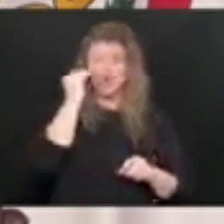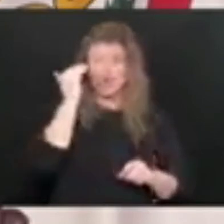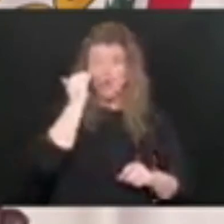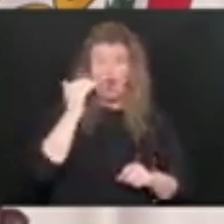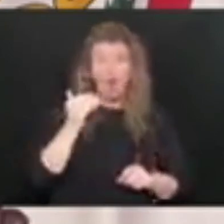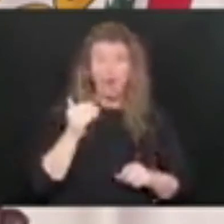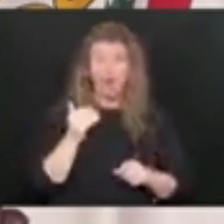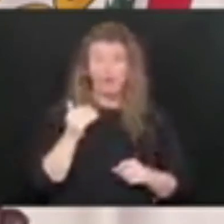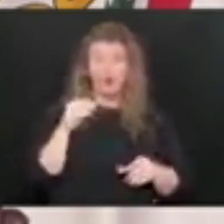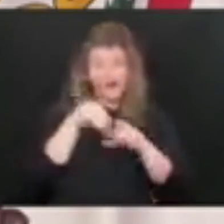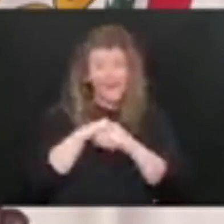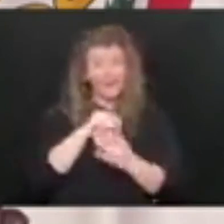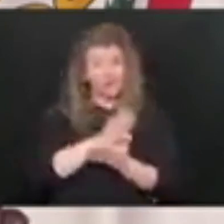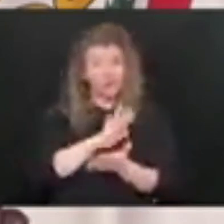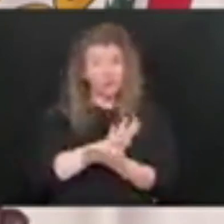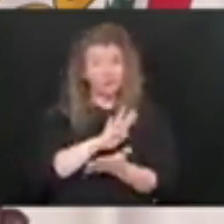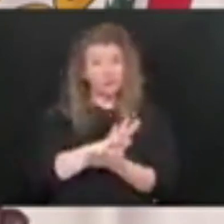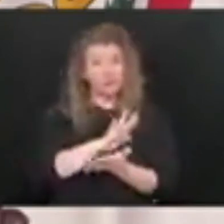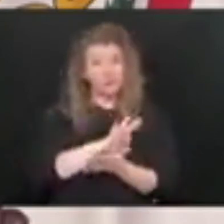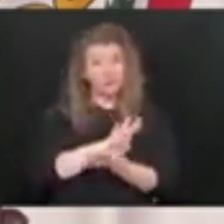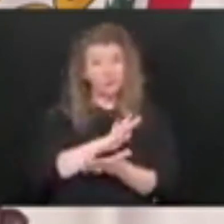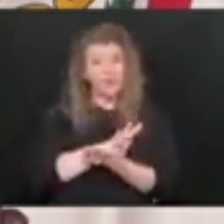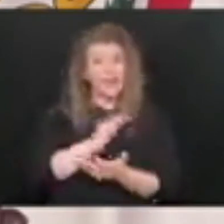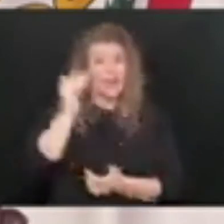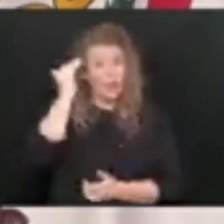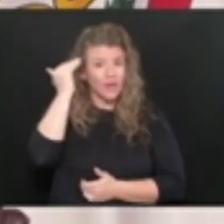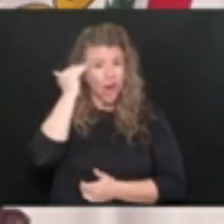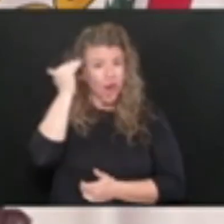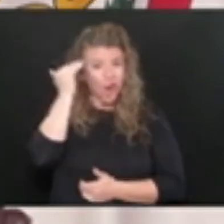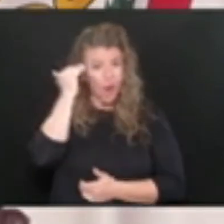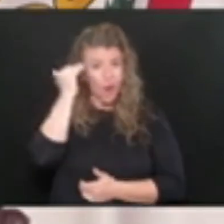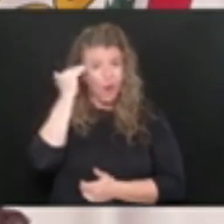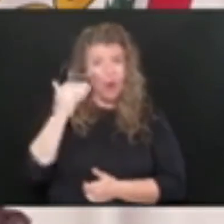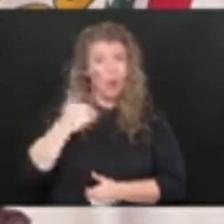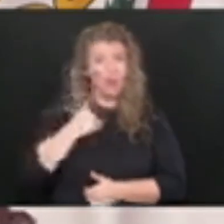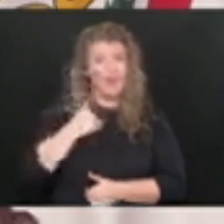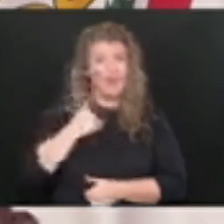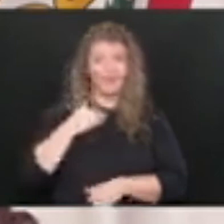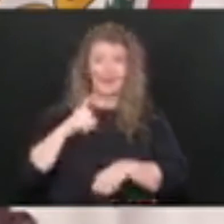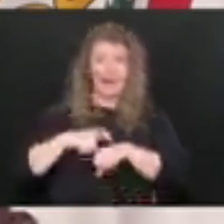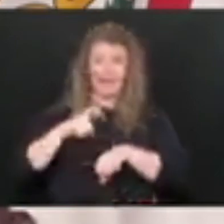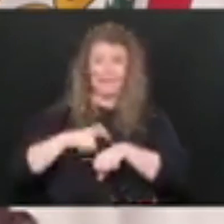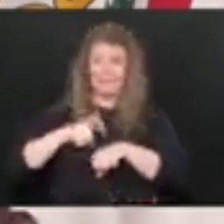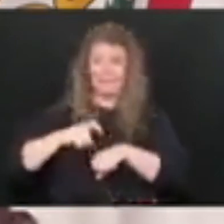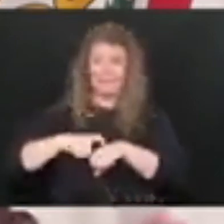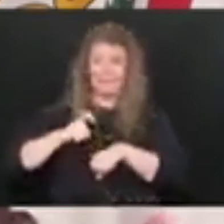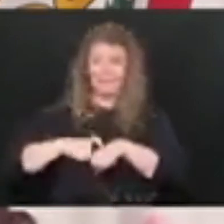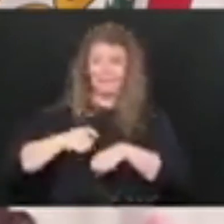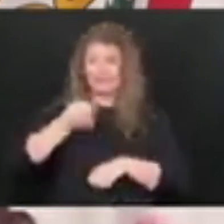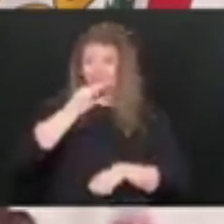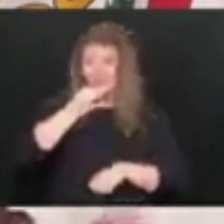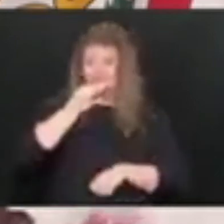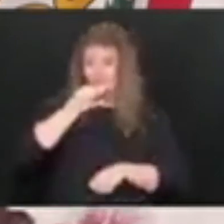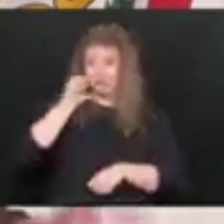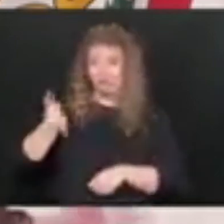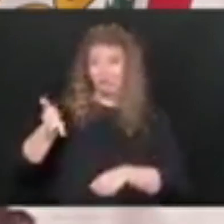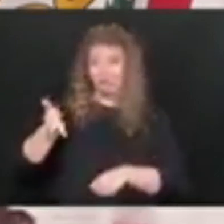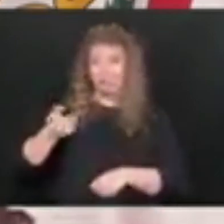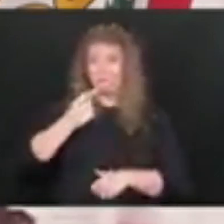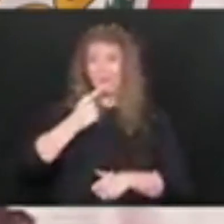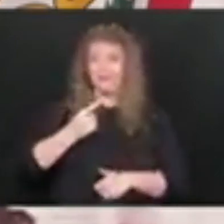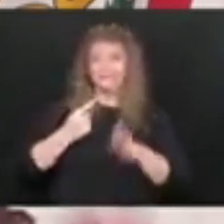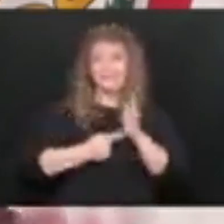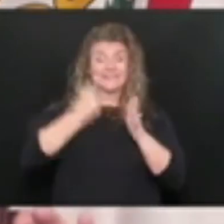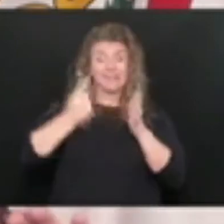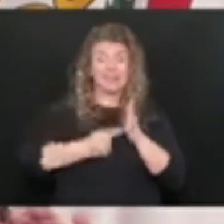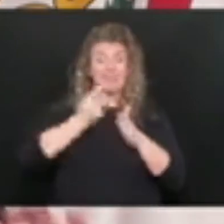the schools, and we absolutely know that we've got a timeline that says, you know, sometime